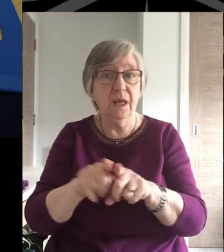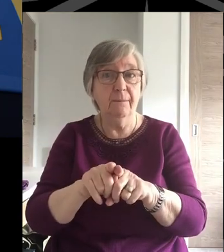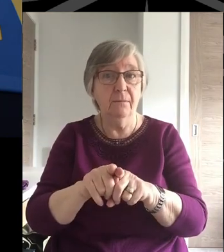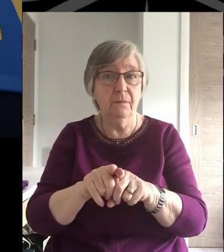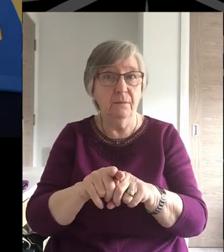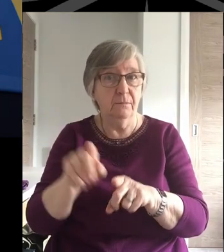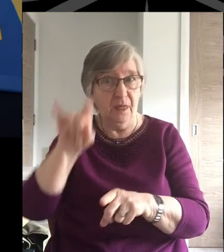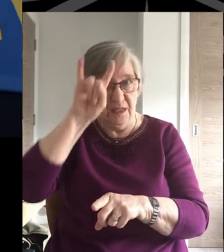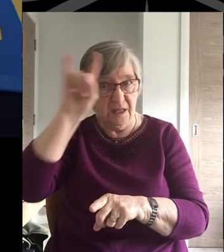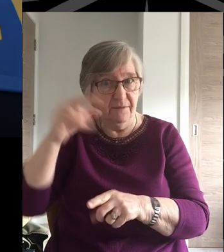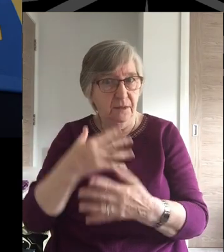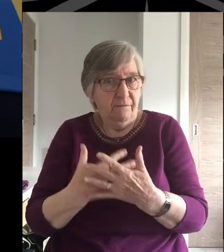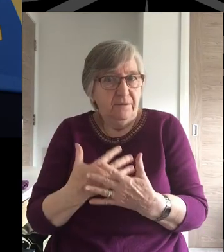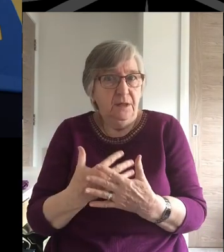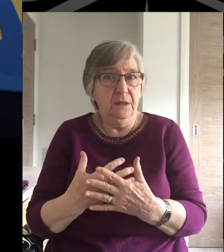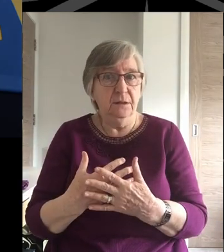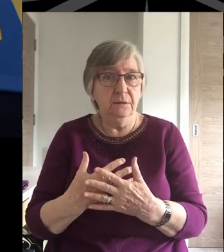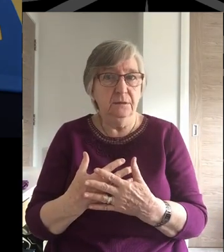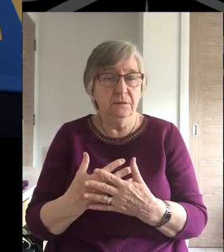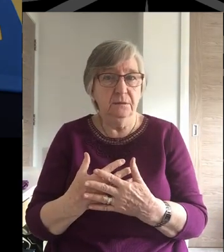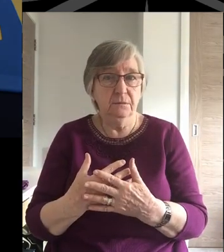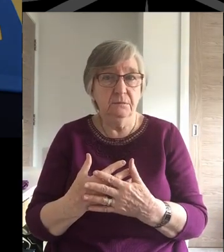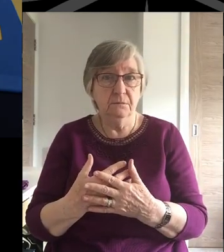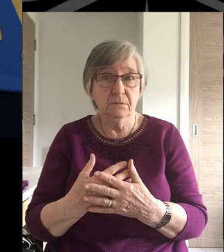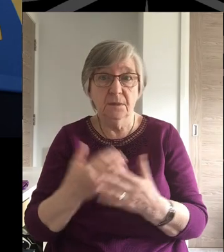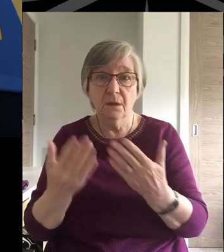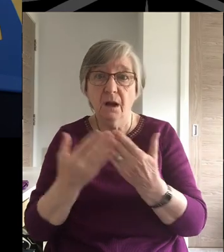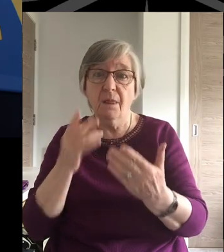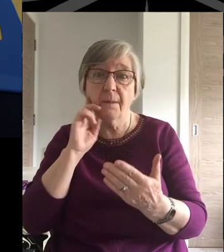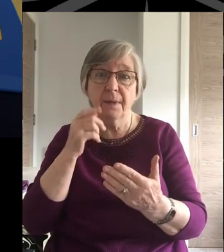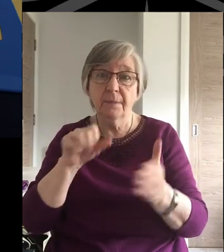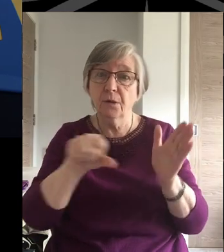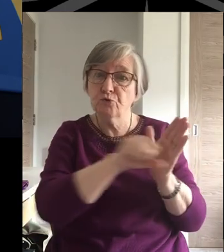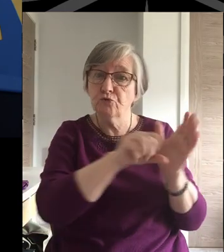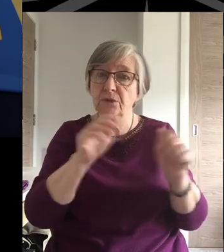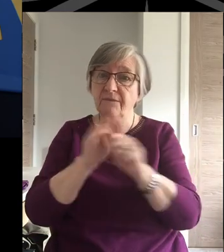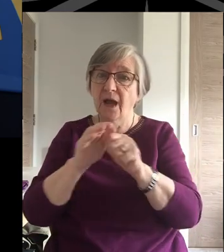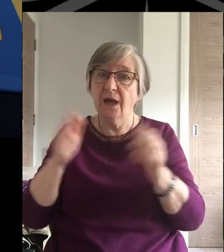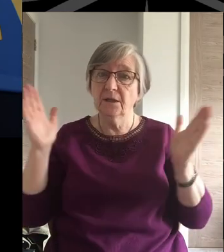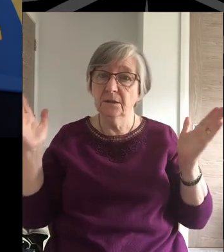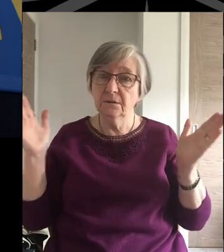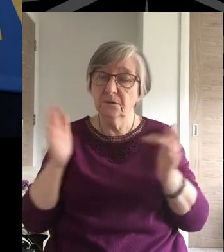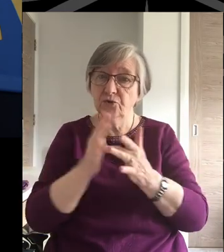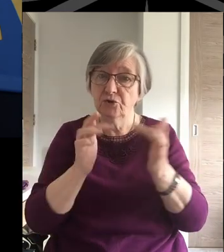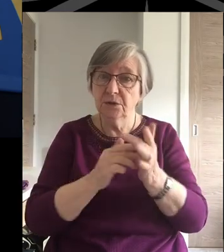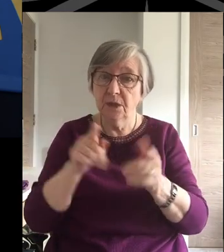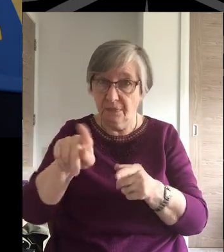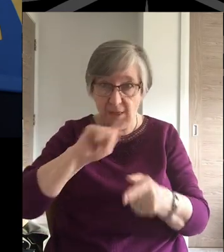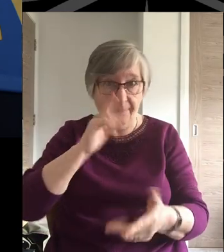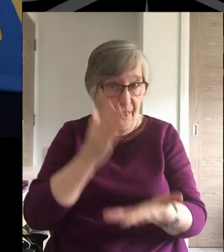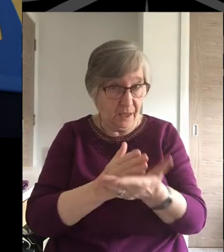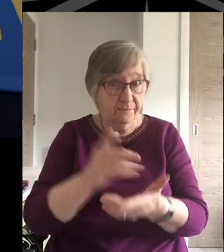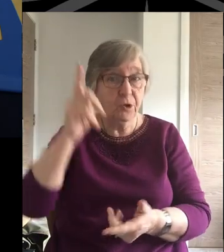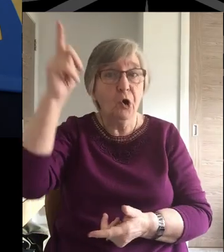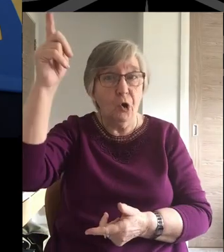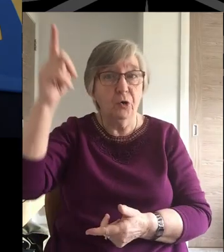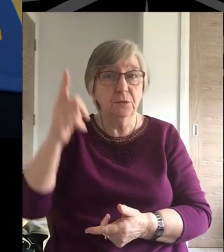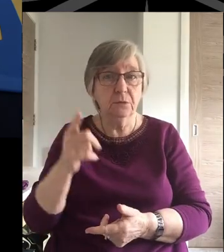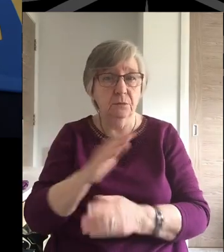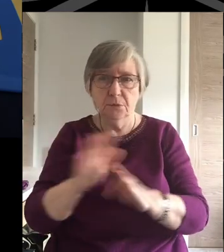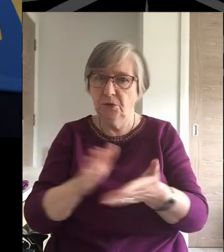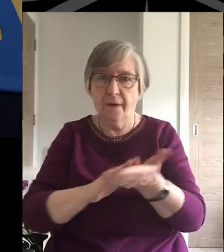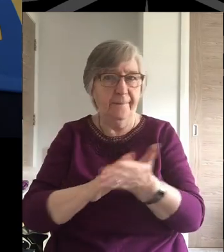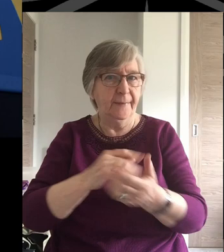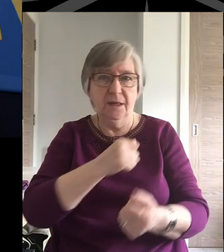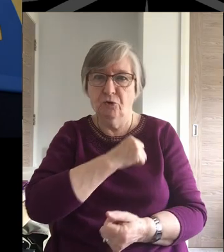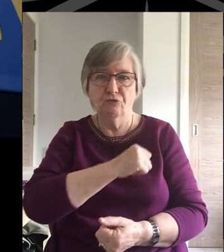shudder. Not just demons, but the people who crucified Jesus, they believed in God. That doesn't mean they were